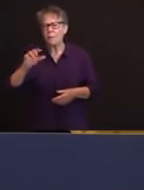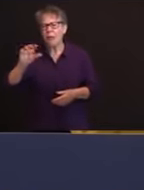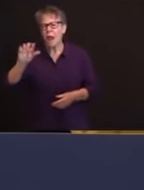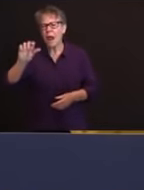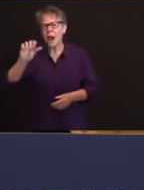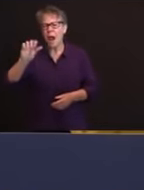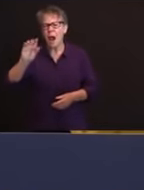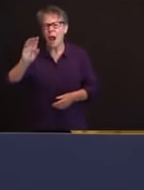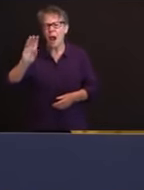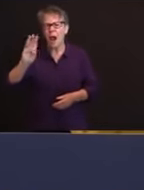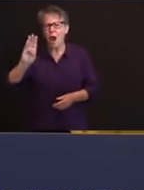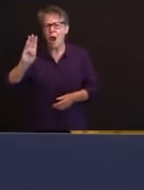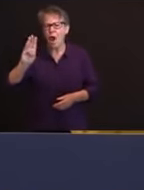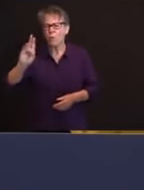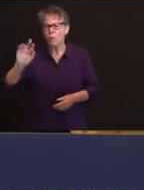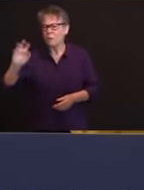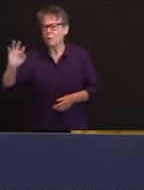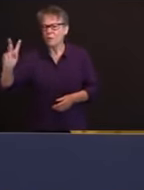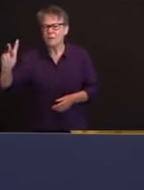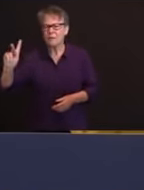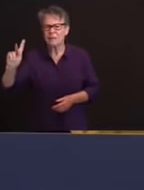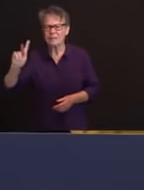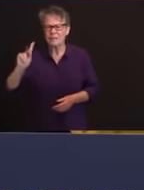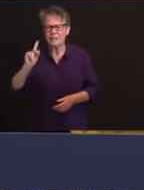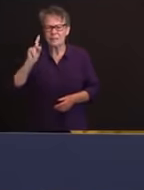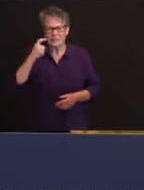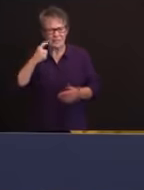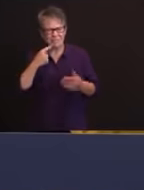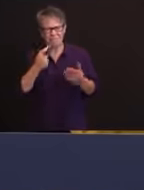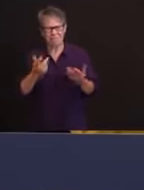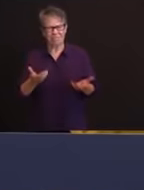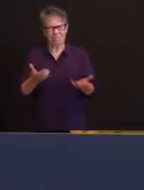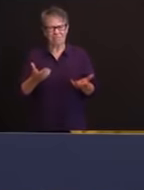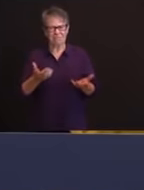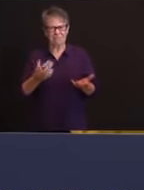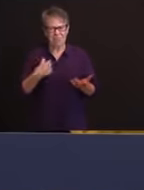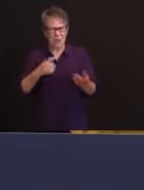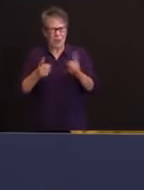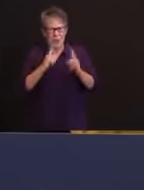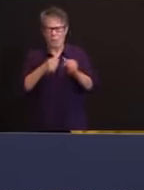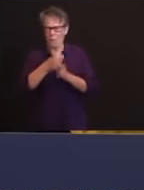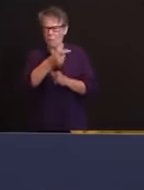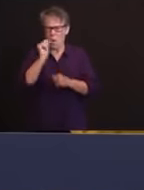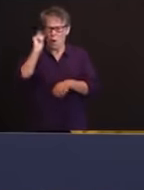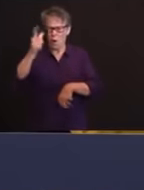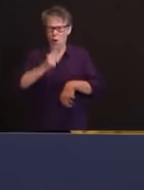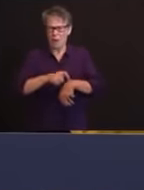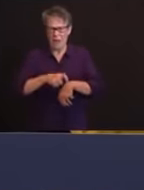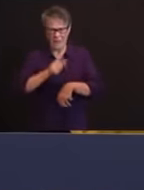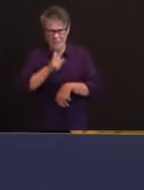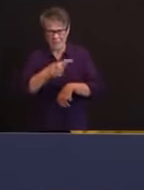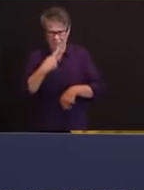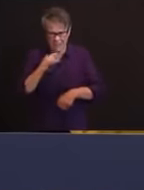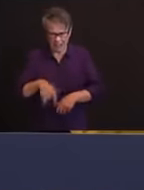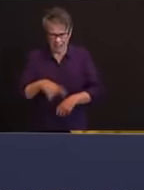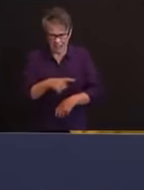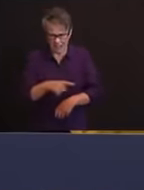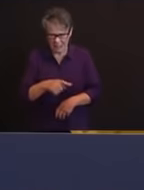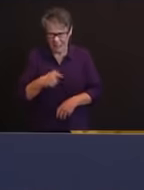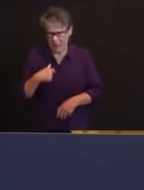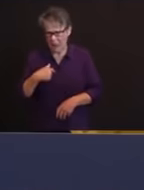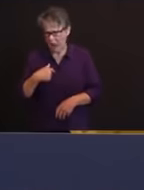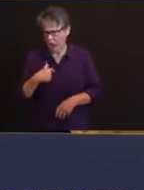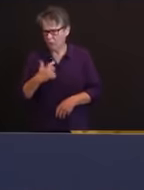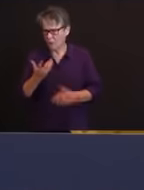We talk to those people all the time. I have no idea where that comment comes from. I was on back and forth this morning with not 1, 2, 3, 4, but